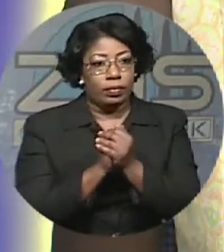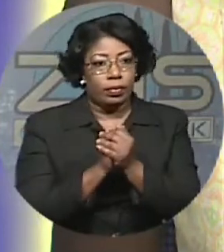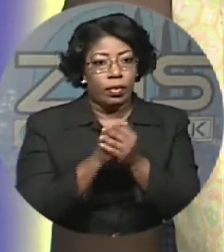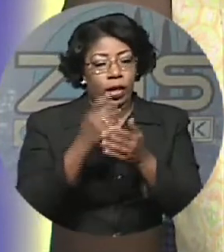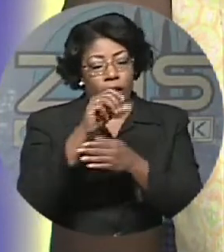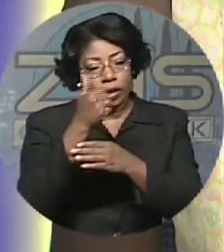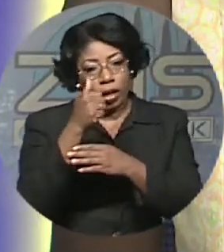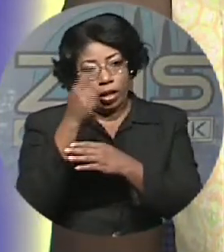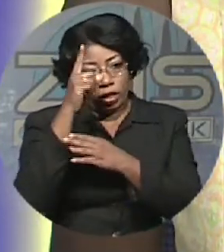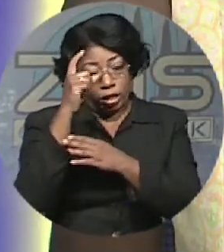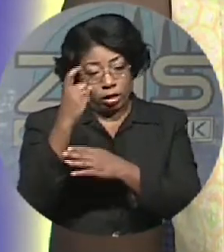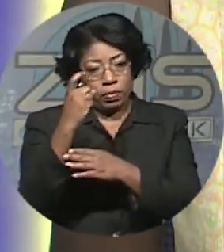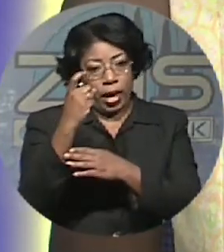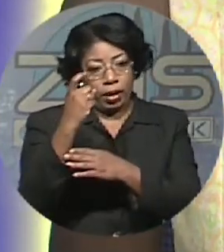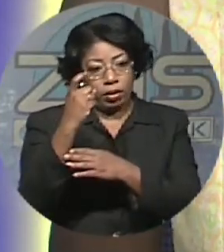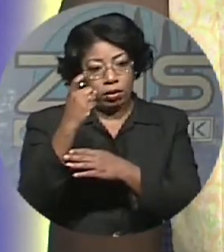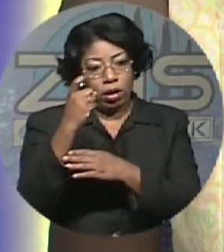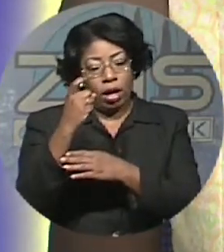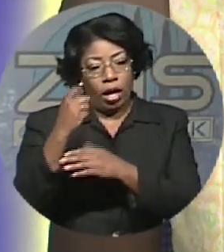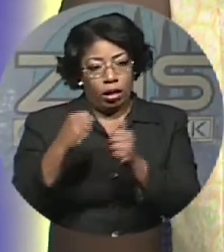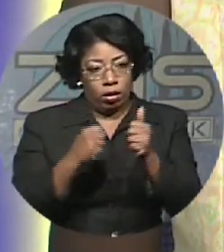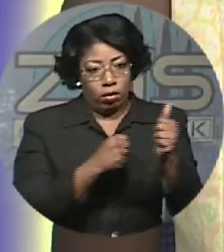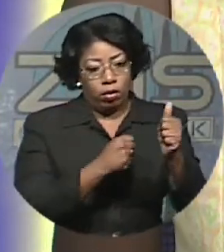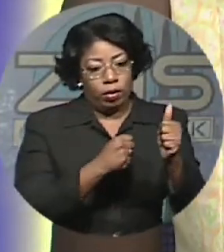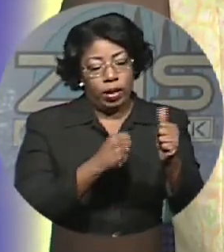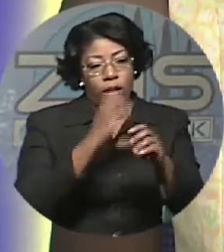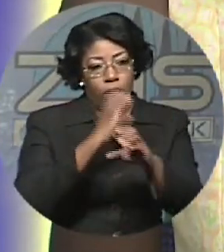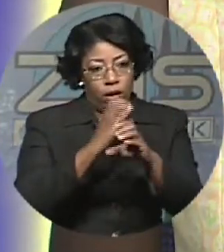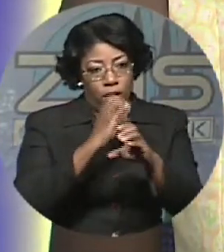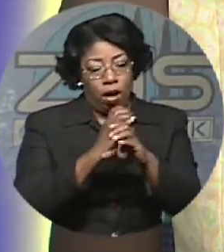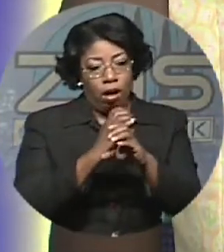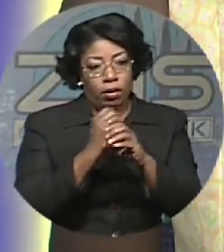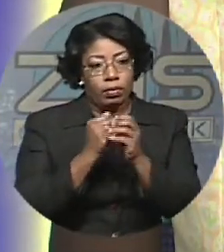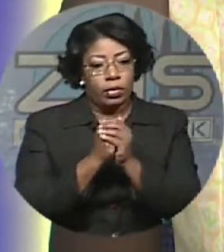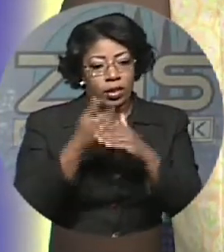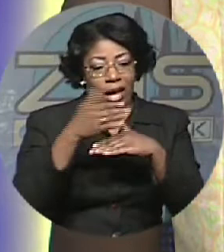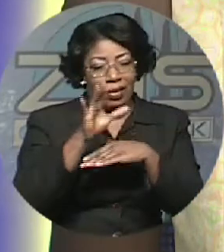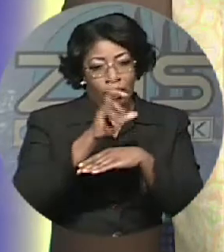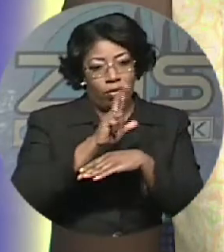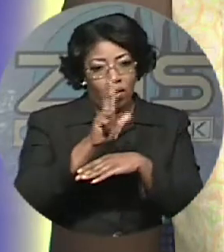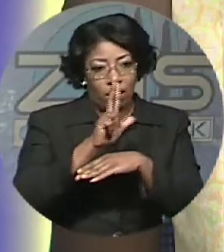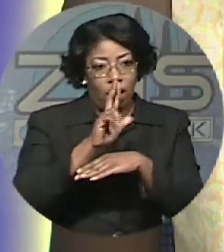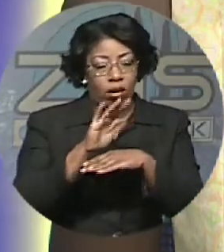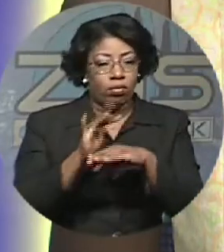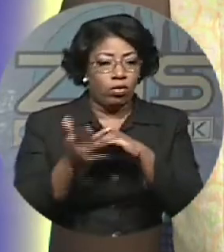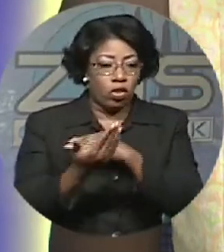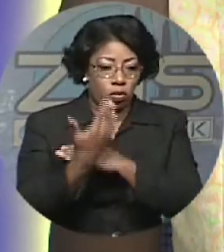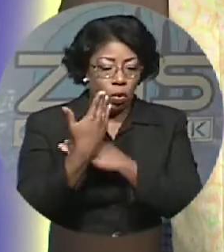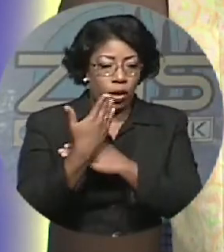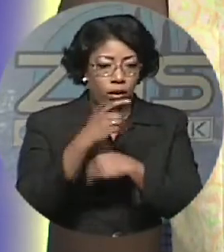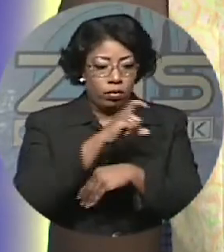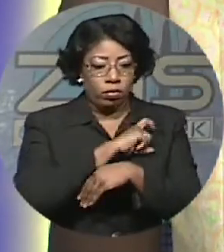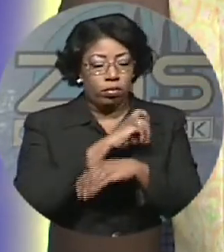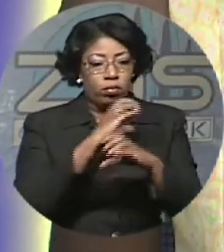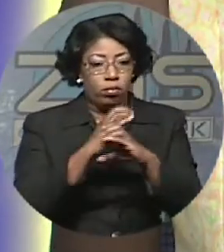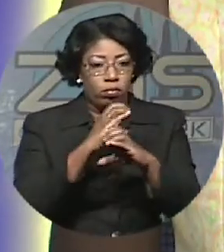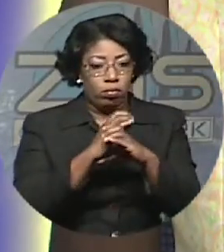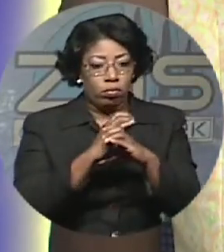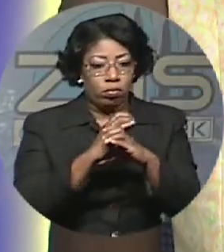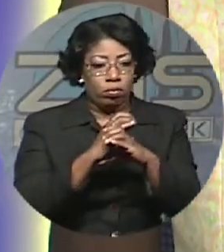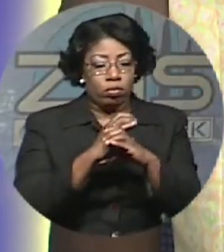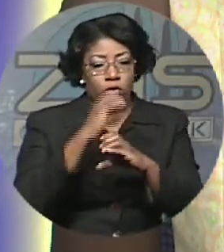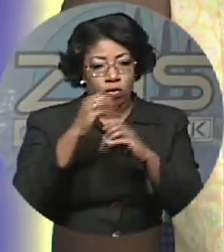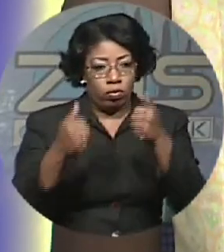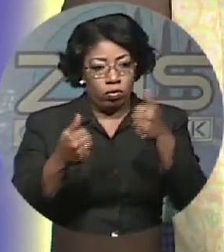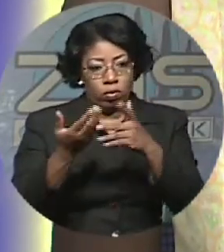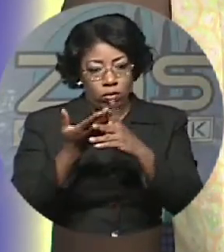during a high-speed chase is the second incident this week. Police say shortly before 3 o'clock this morning, officers from the mobile division were on